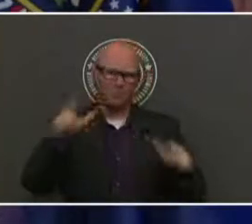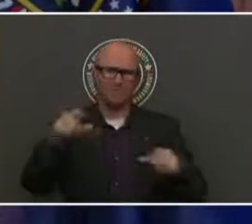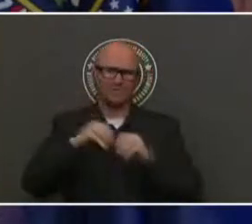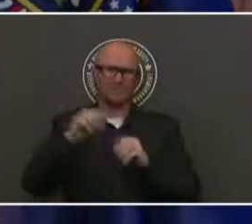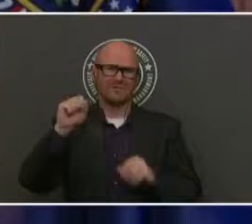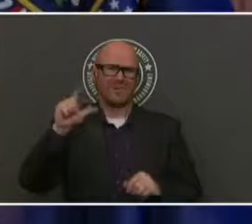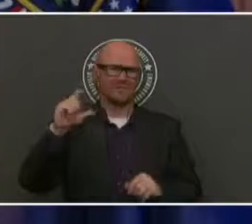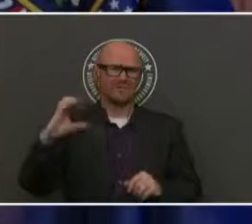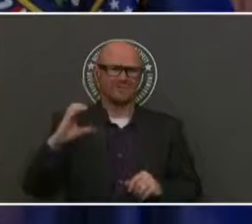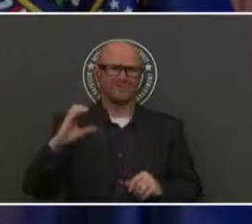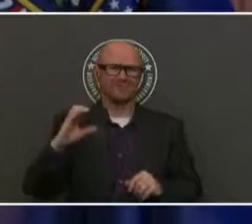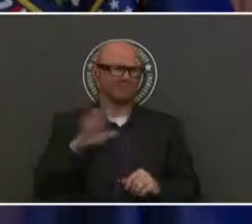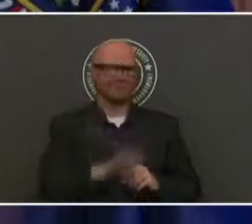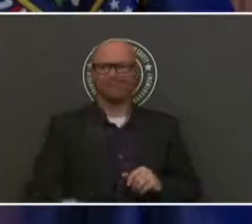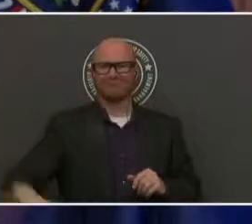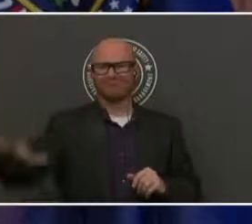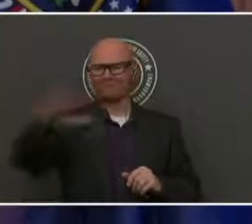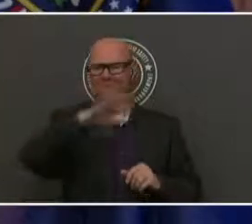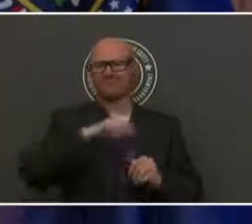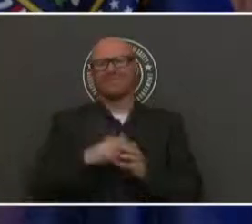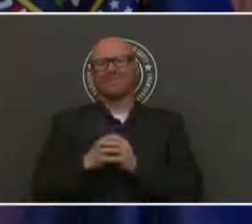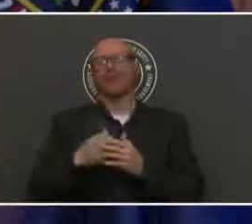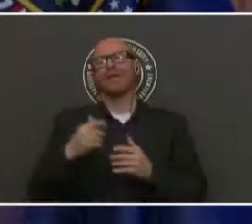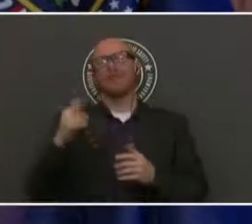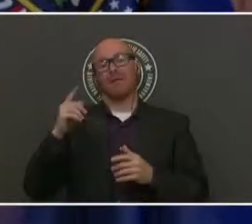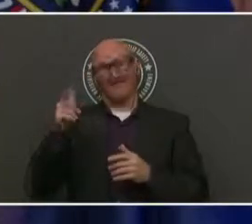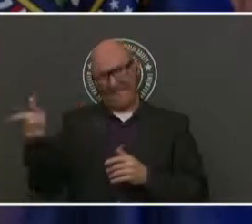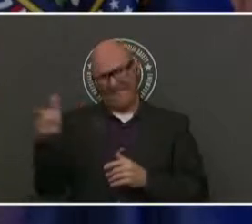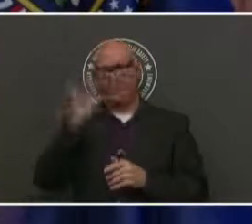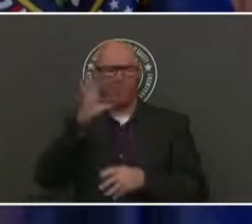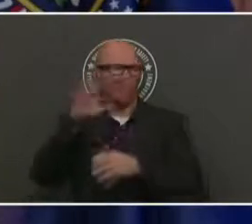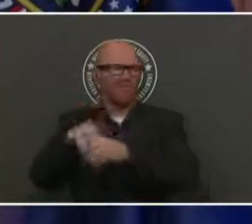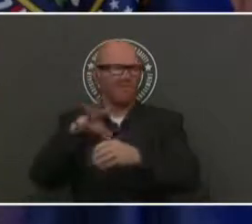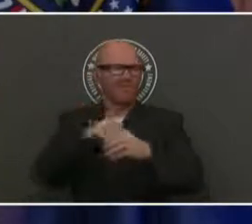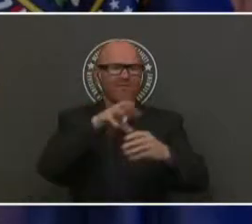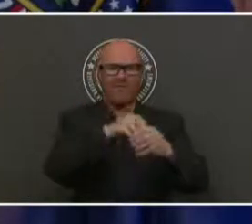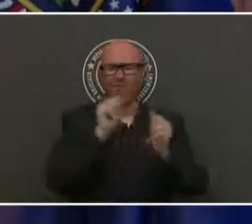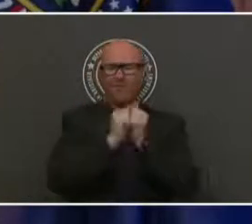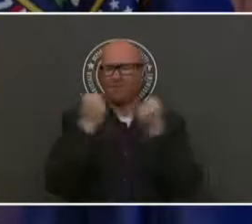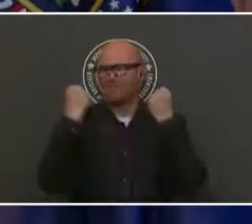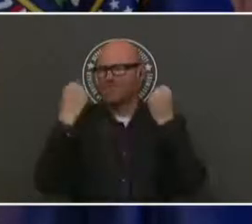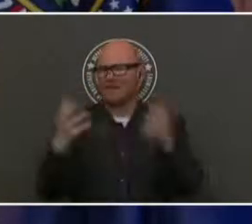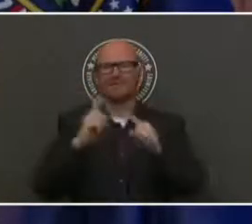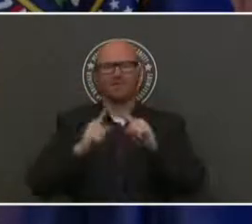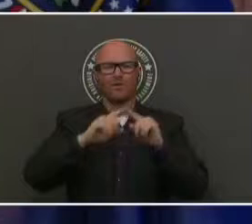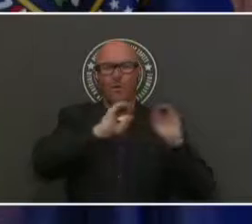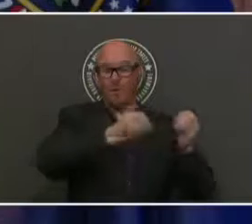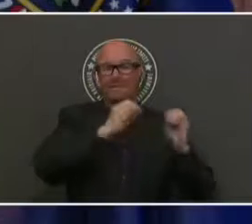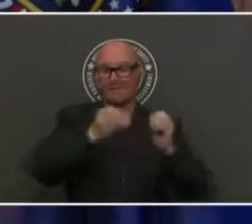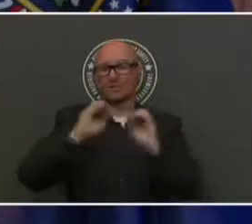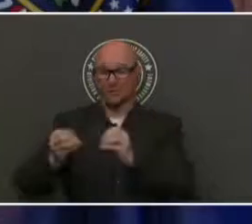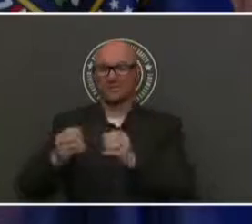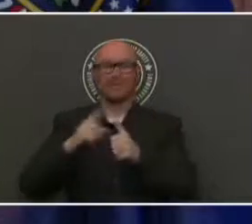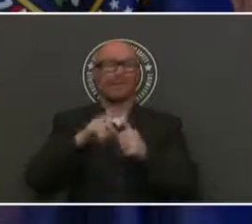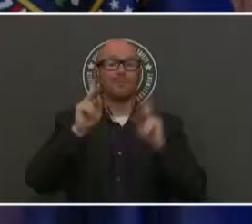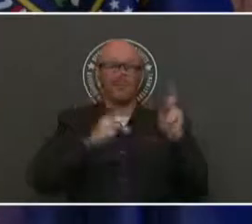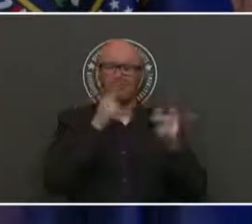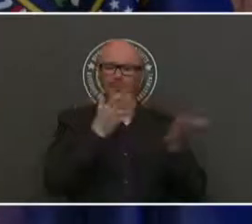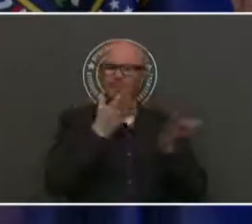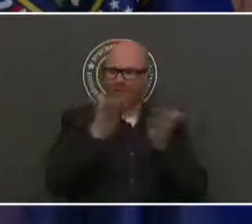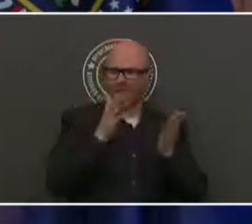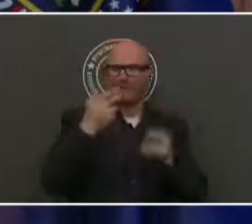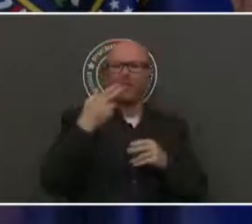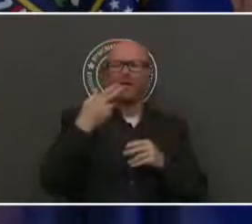everyone, all of those groups, with the service providers, of course, the individuals experiencing homelessness, the legislature,